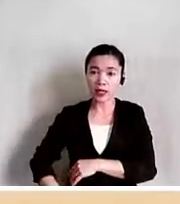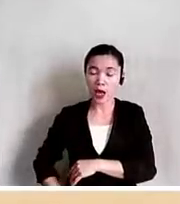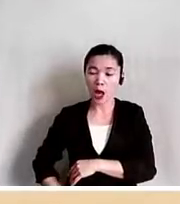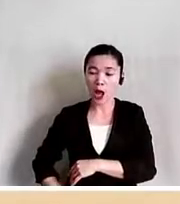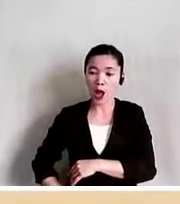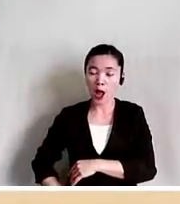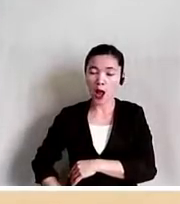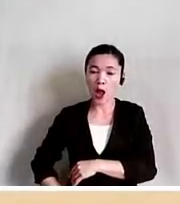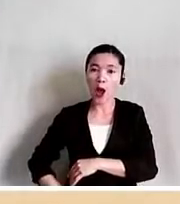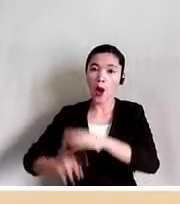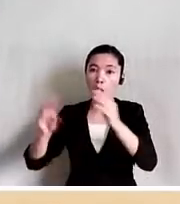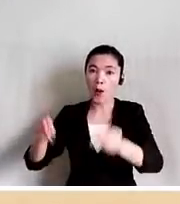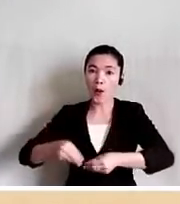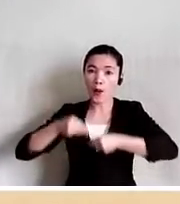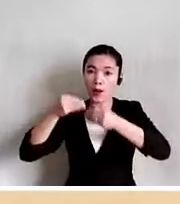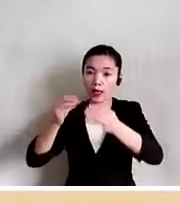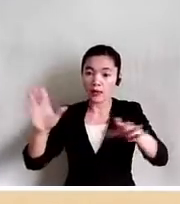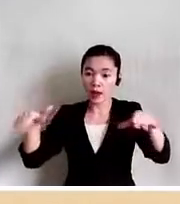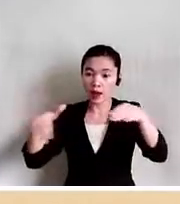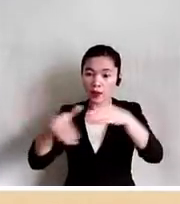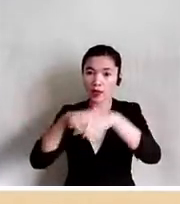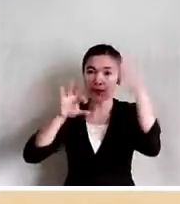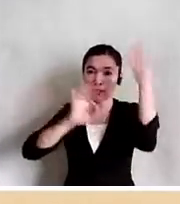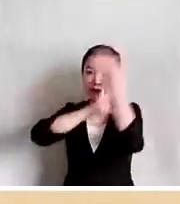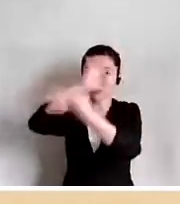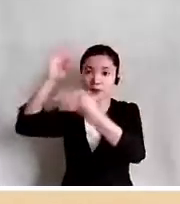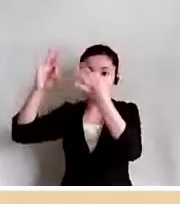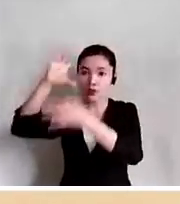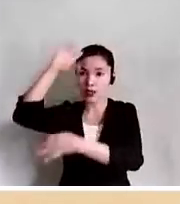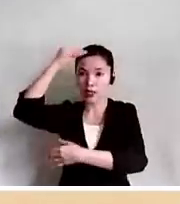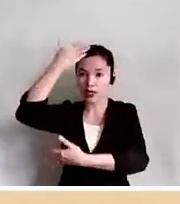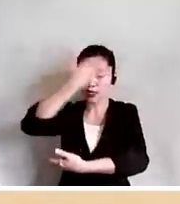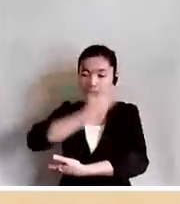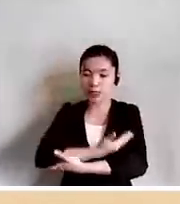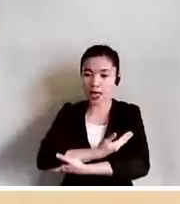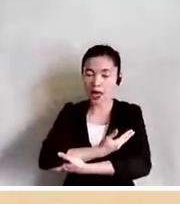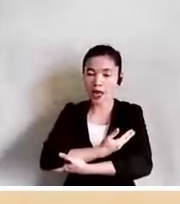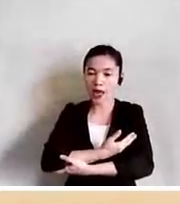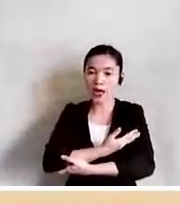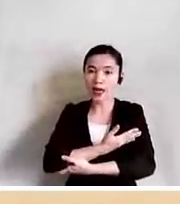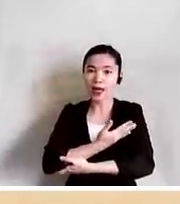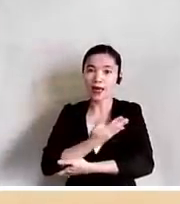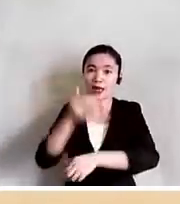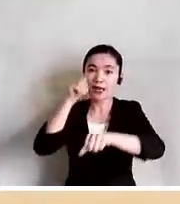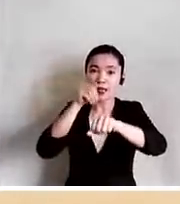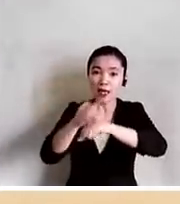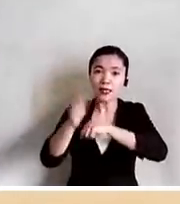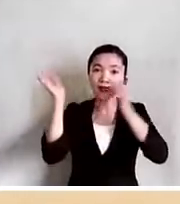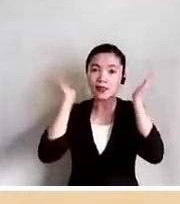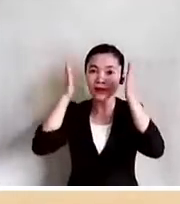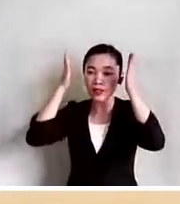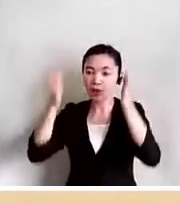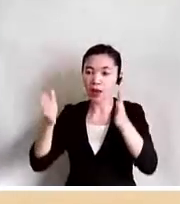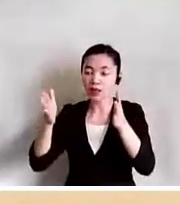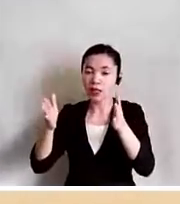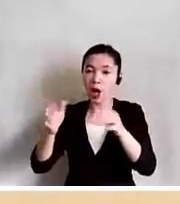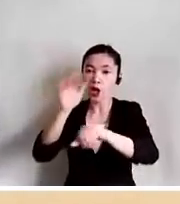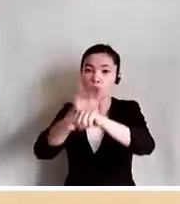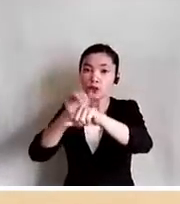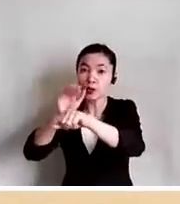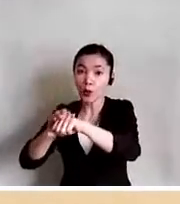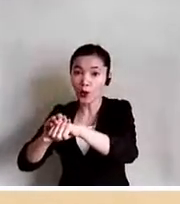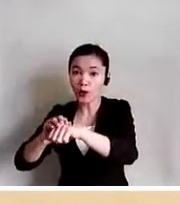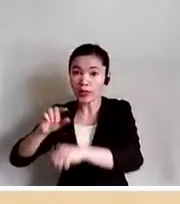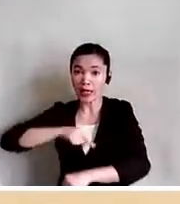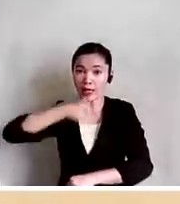feast for his son. He dispatched his servants to summon the invited guests to the feast,